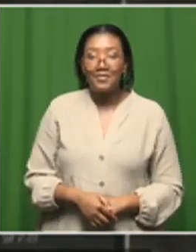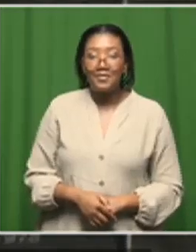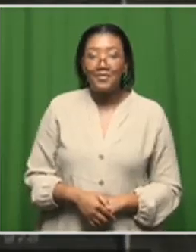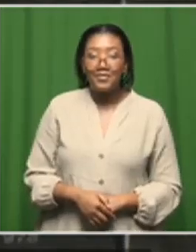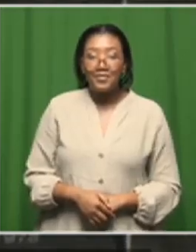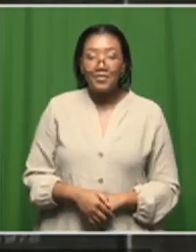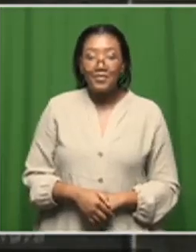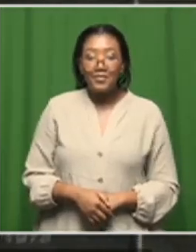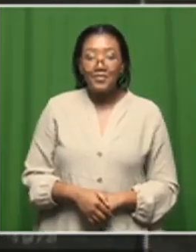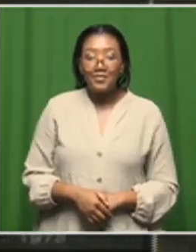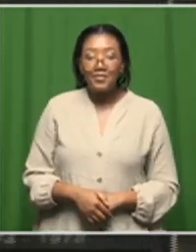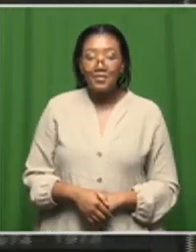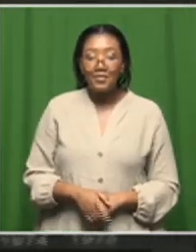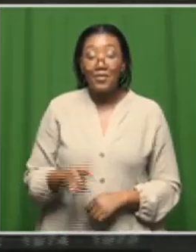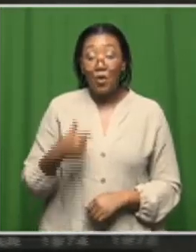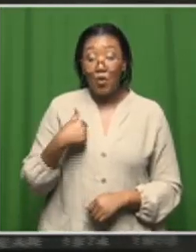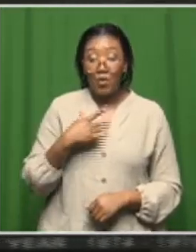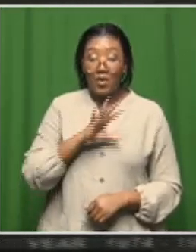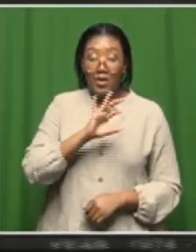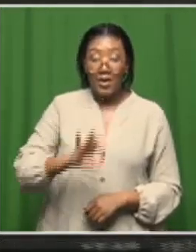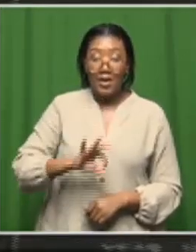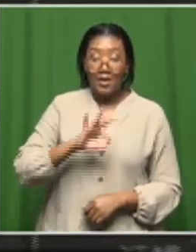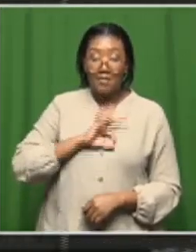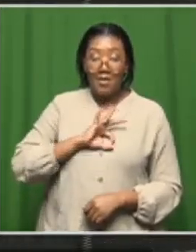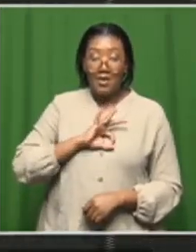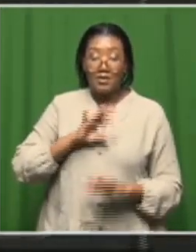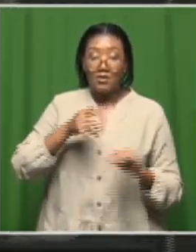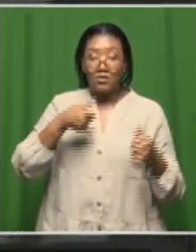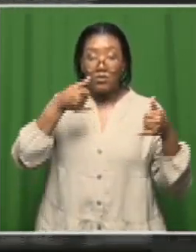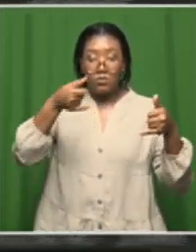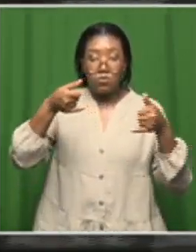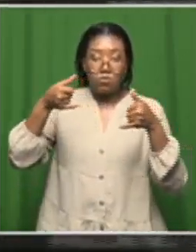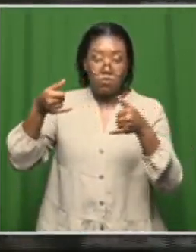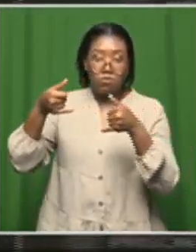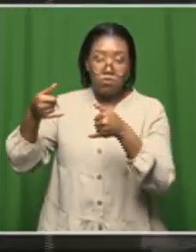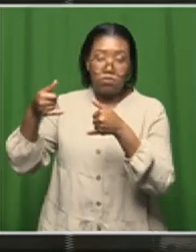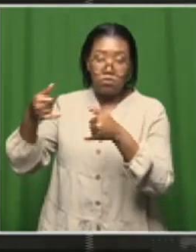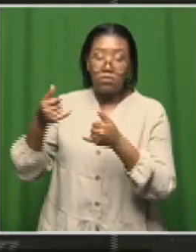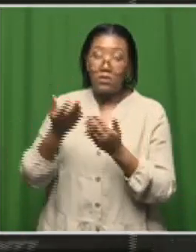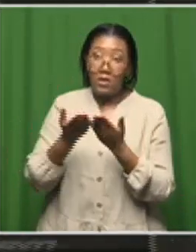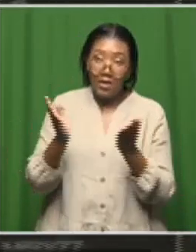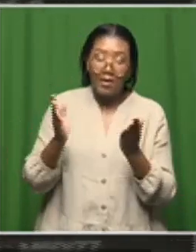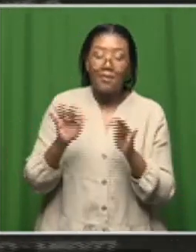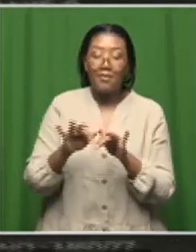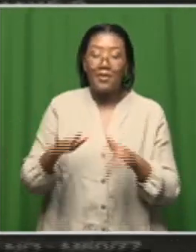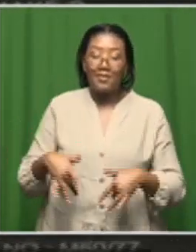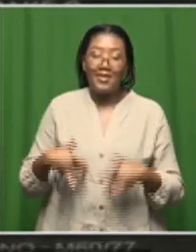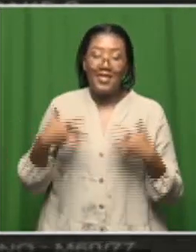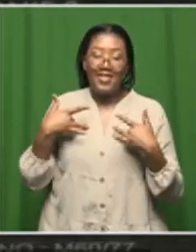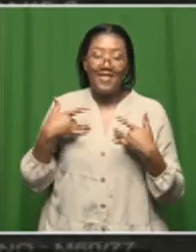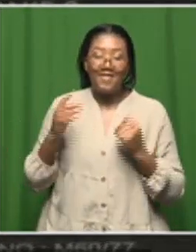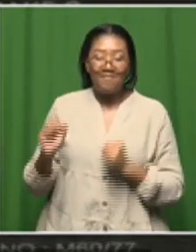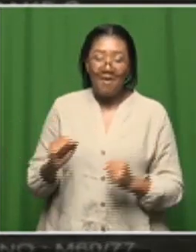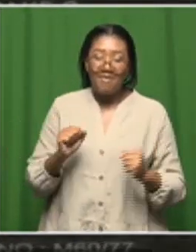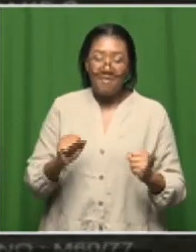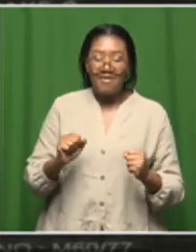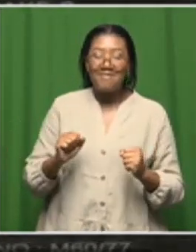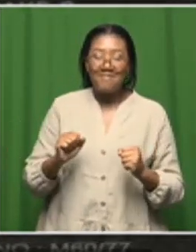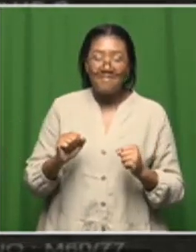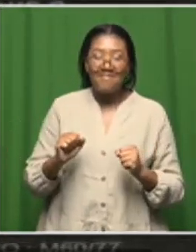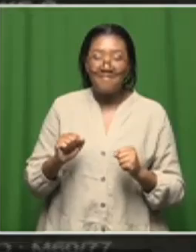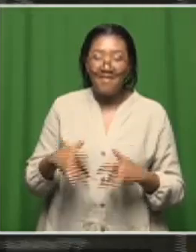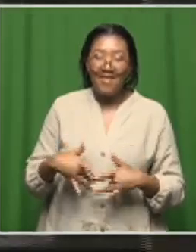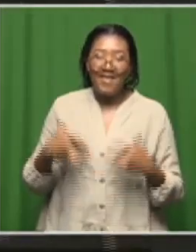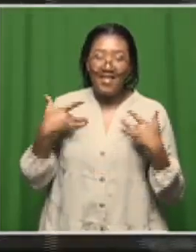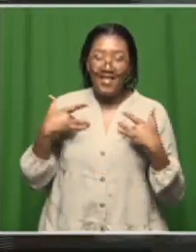going to be medals that are going to be given to those who are still alive as a way of saying we do